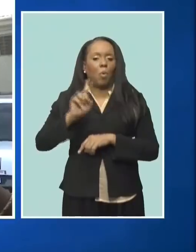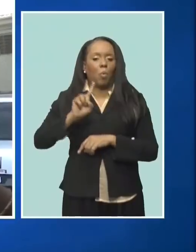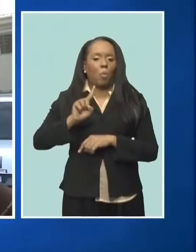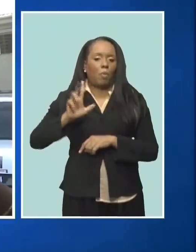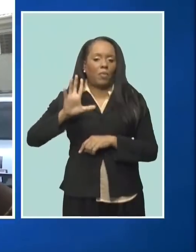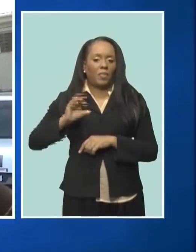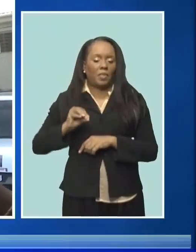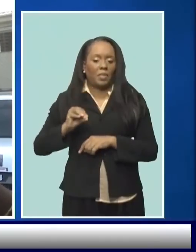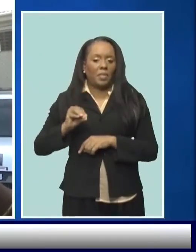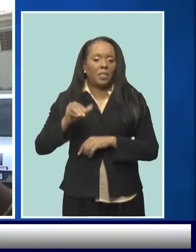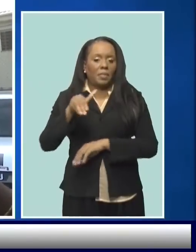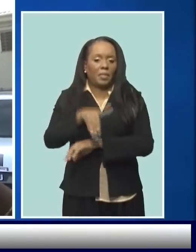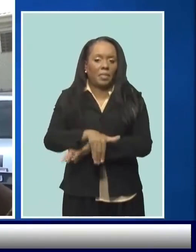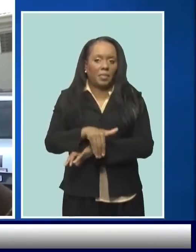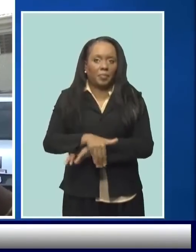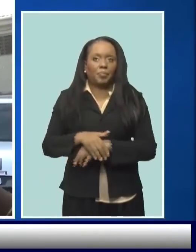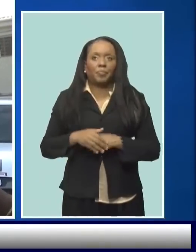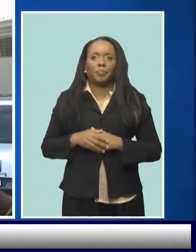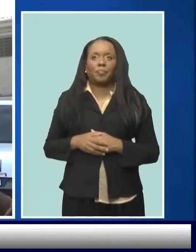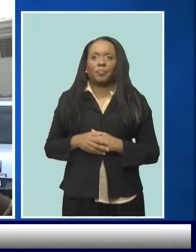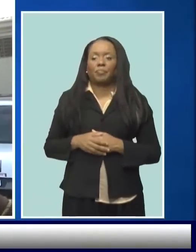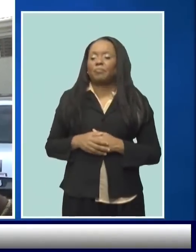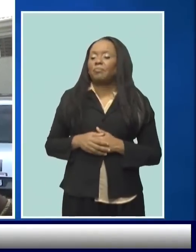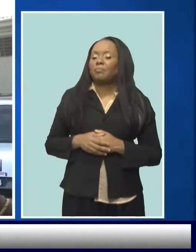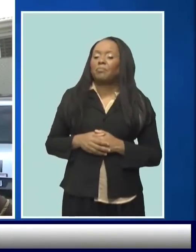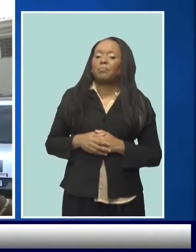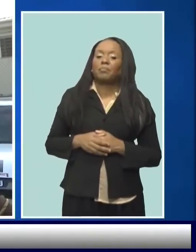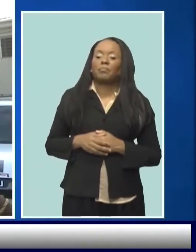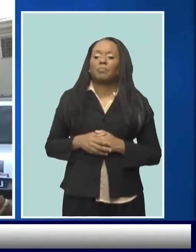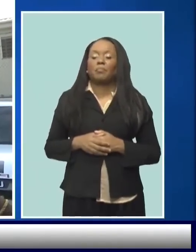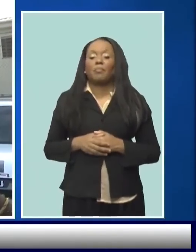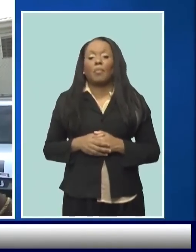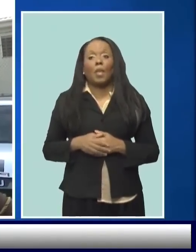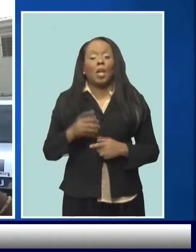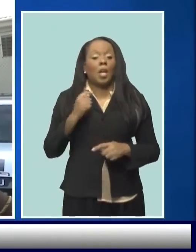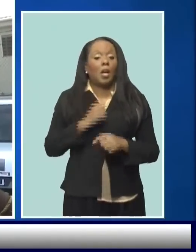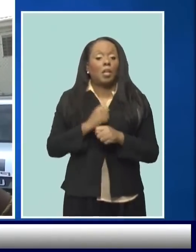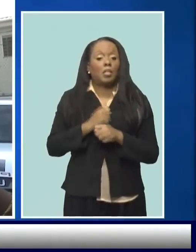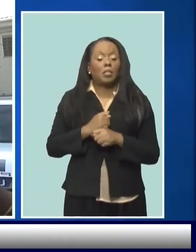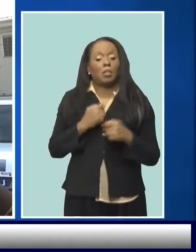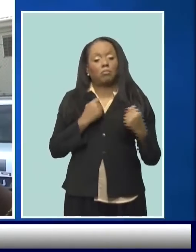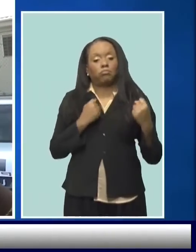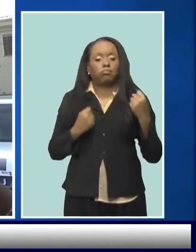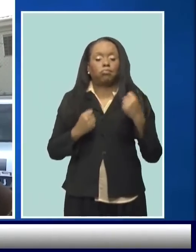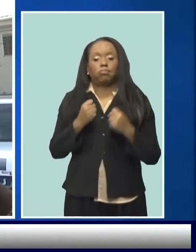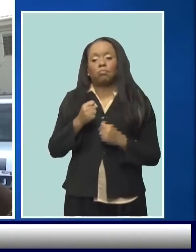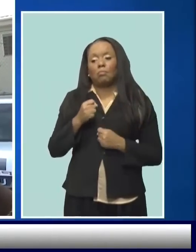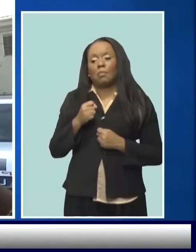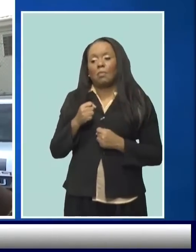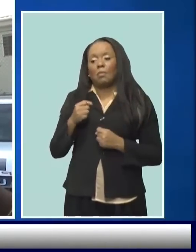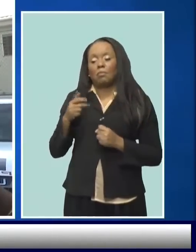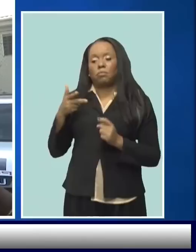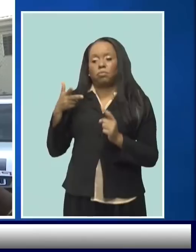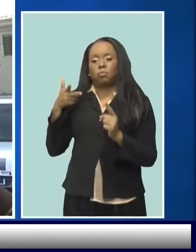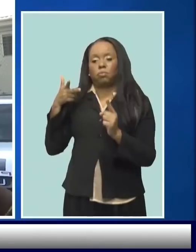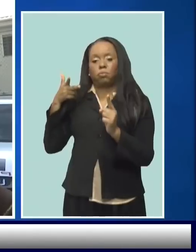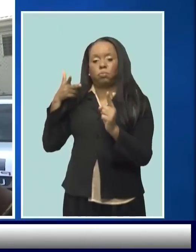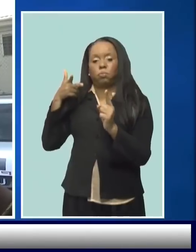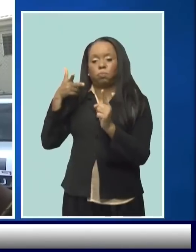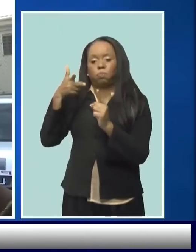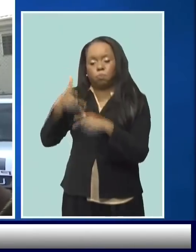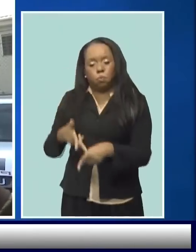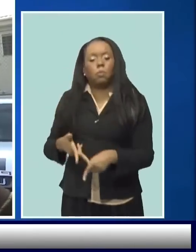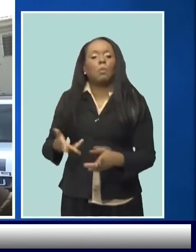was reported was a truck, a motor truck, has struck a pedestrian and struck a wall